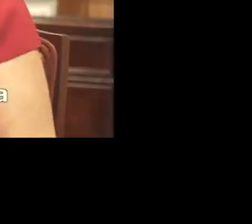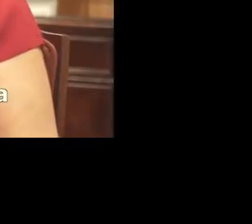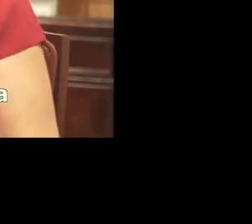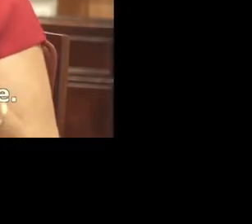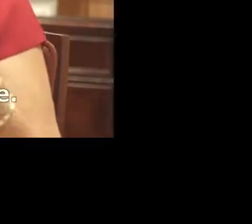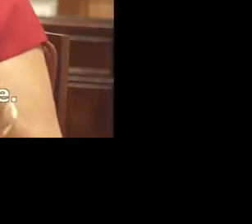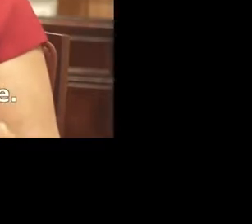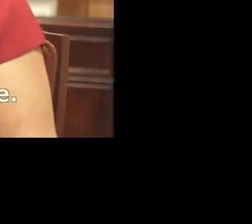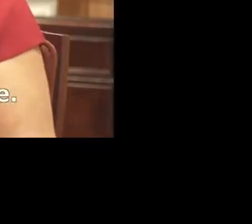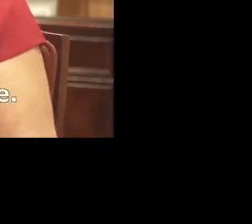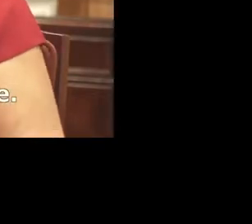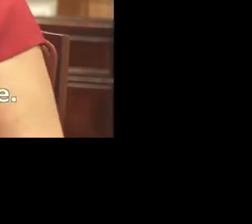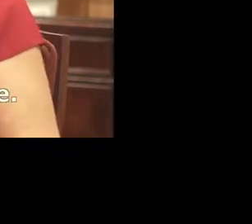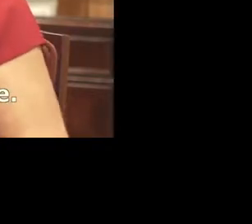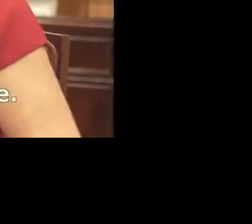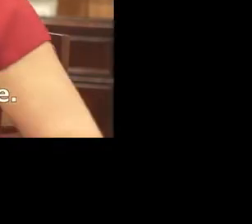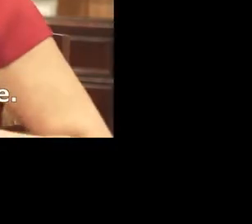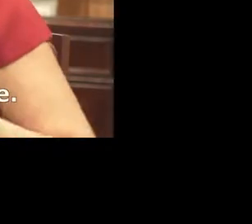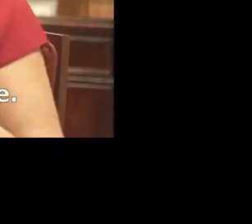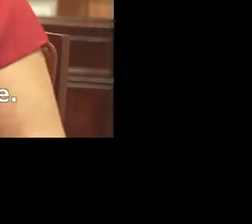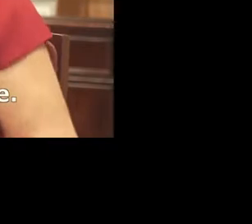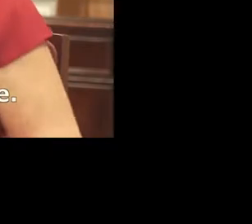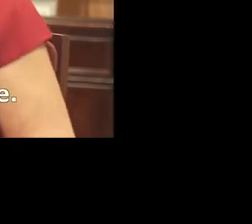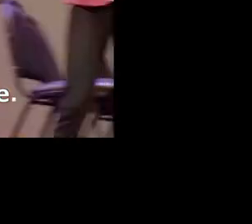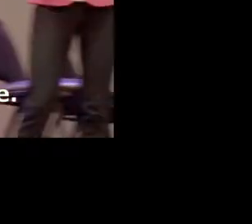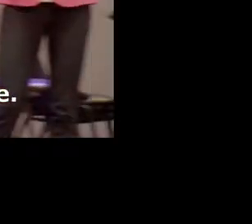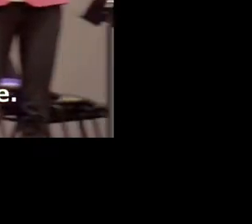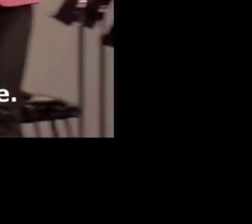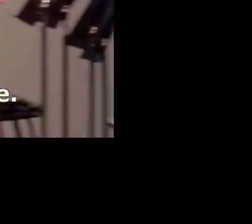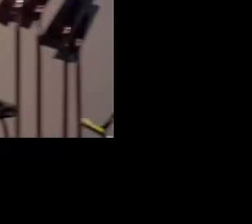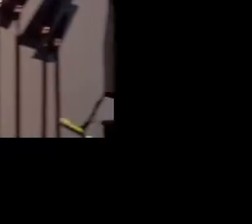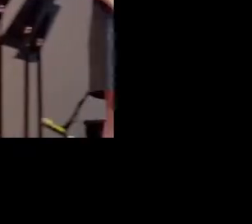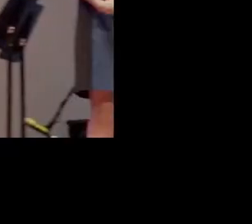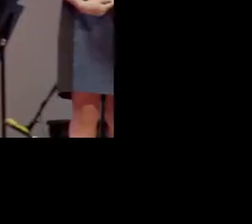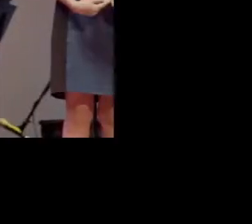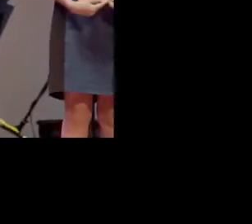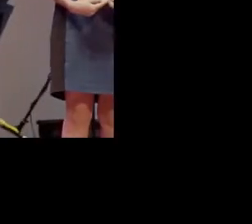una, precisamente para saber que sí se puede.